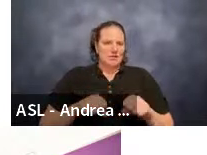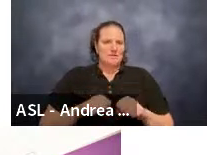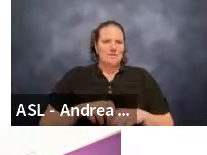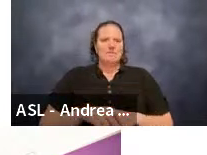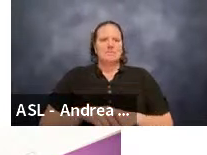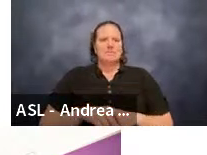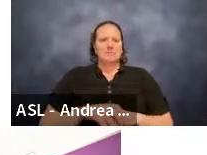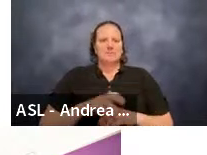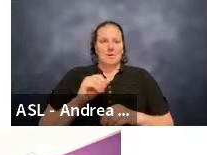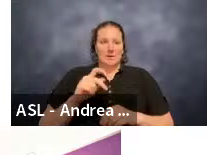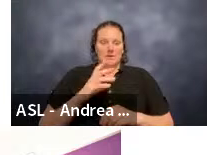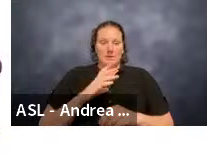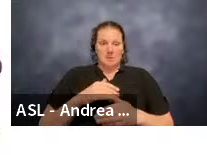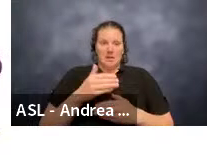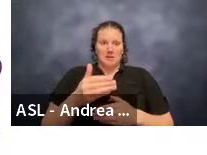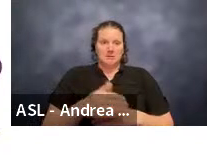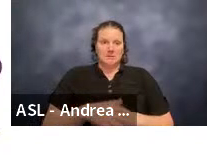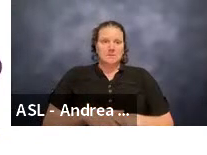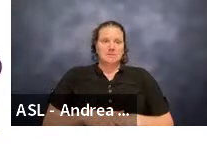Okay, next slide.